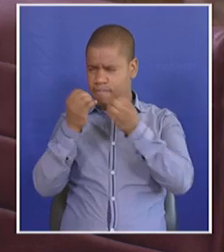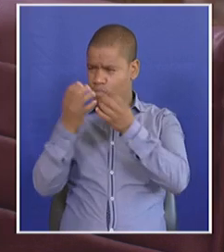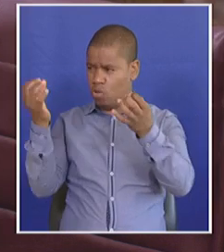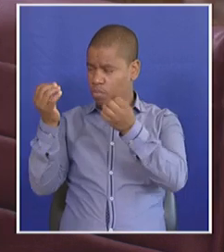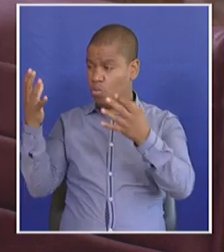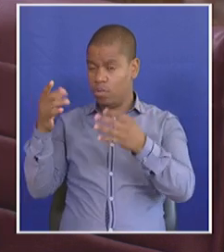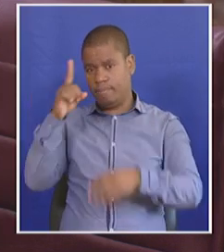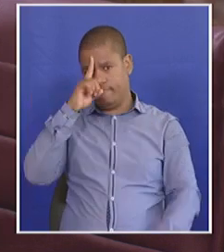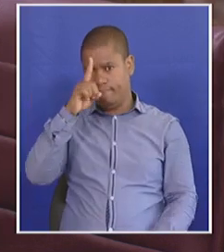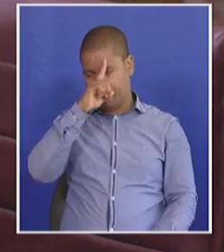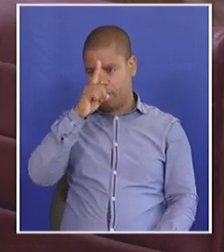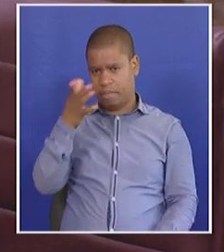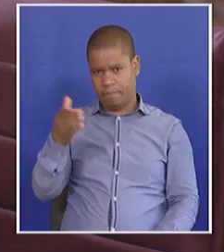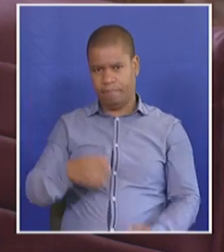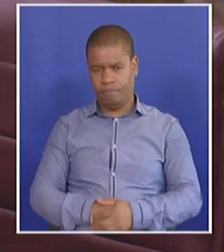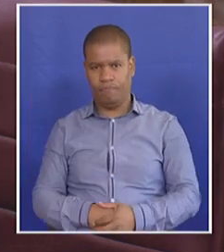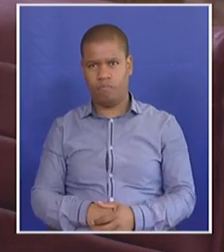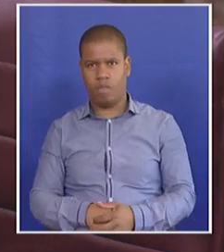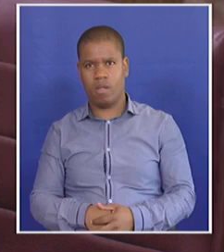African, okay?